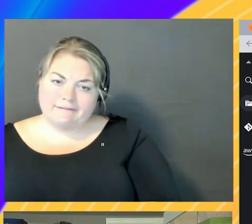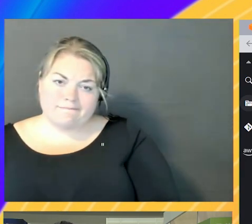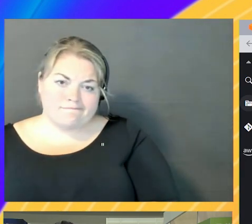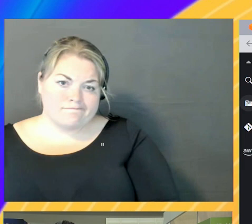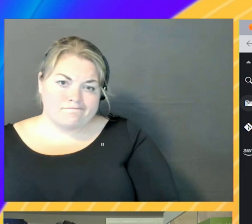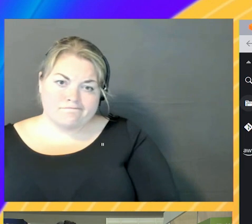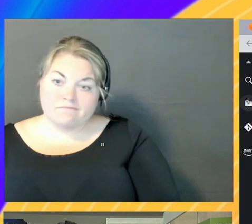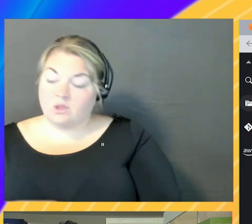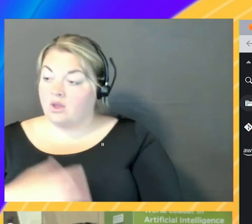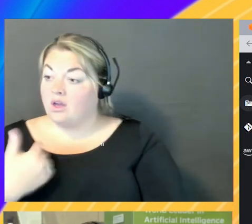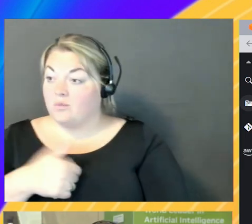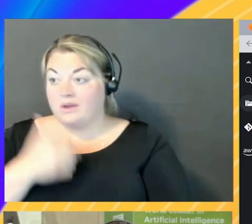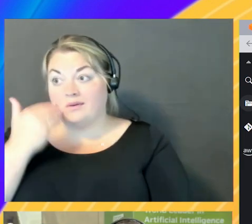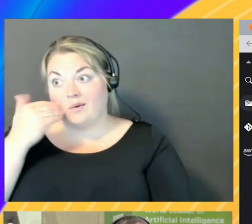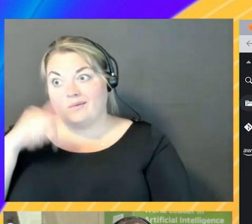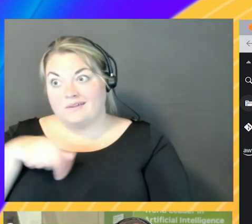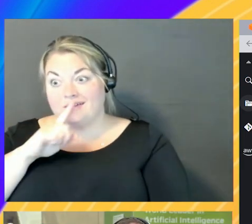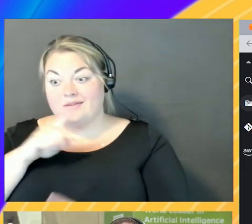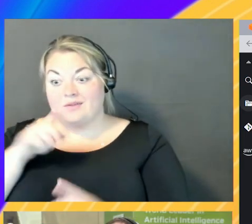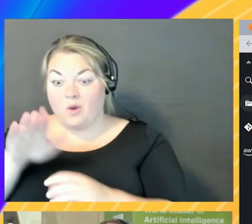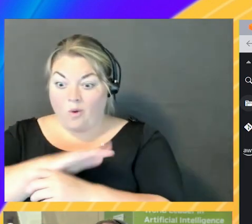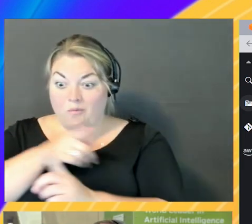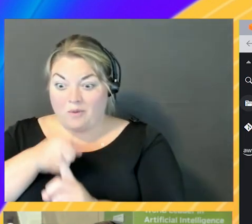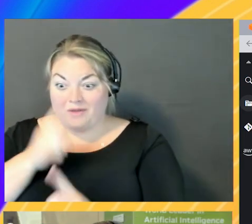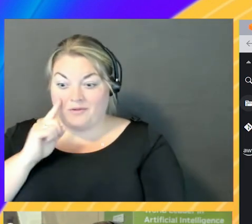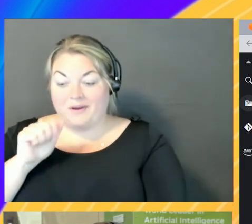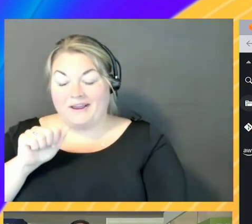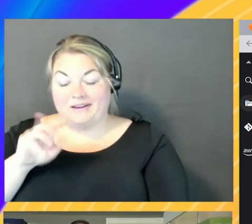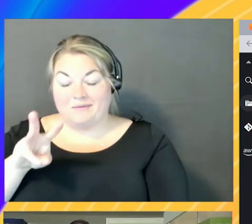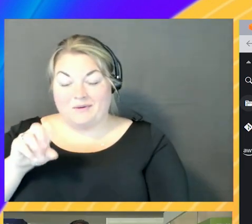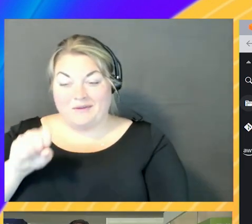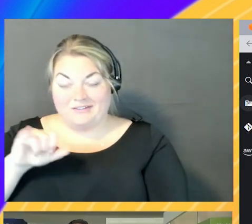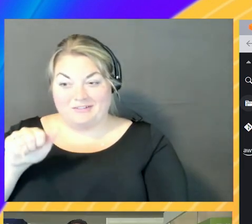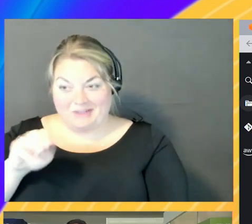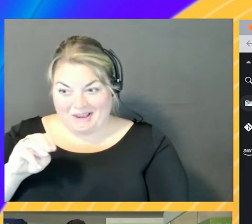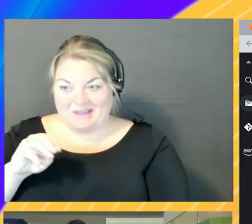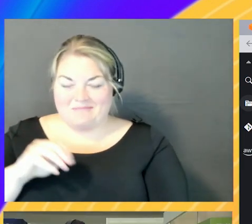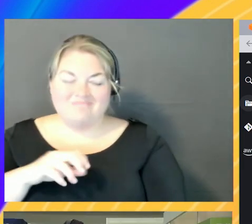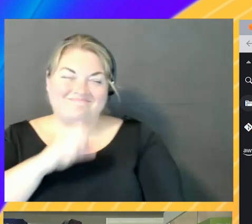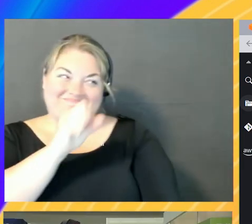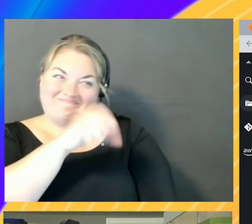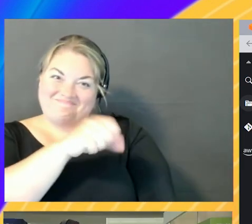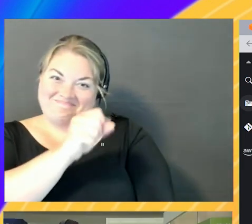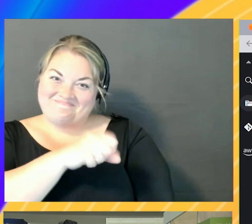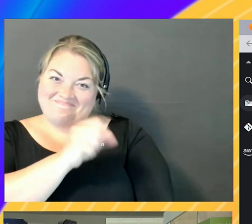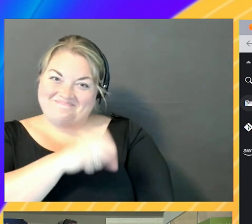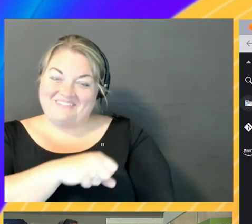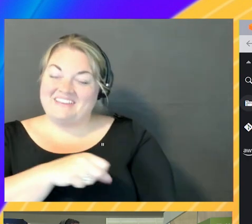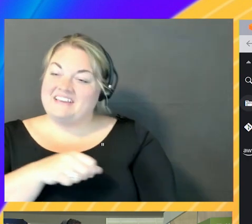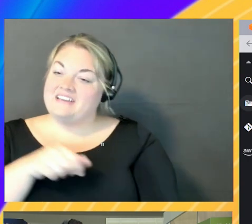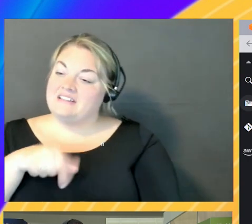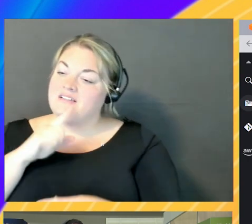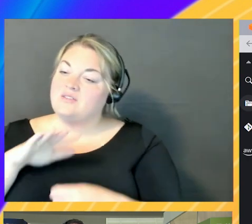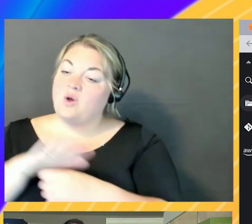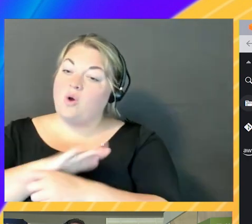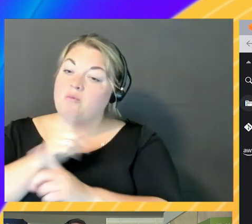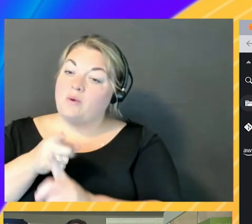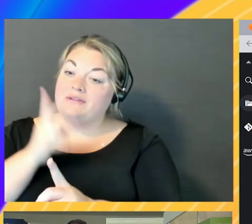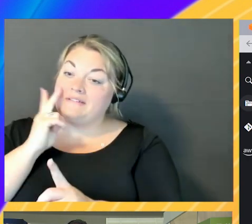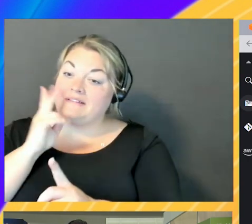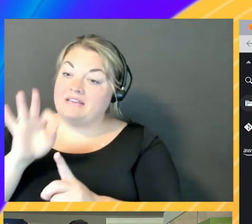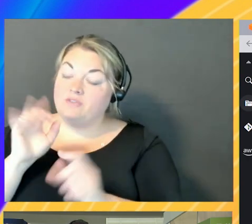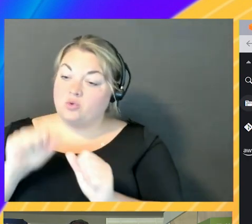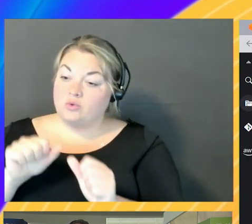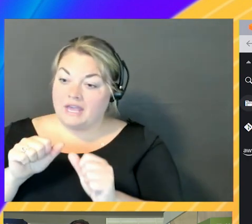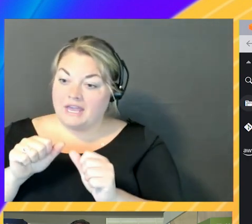point of it AWS is. Jam. Yeah. So it's running, it's there. But this is the whole point of AWS Jam, to see if you can escape the virtual escape room. It's going to take you